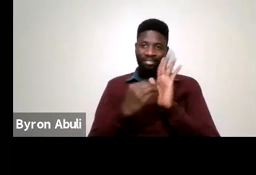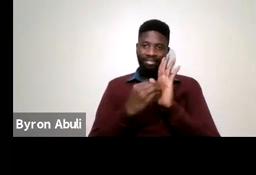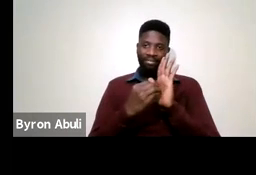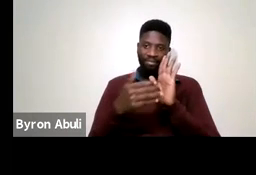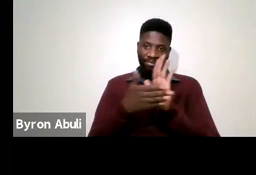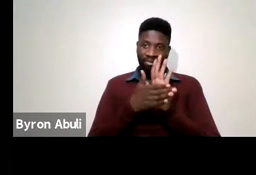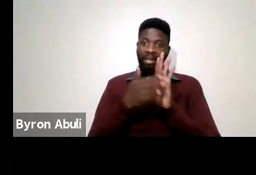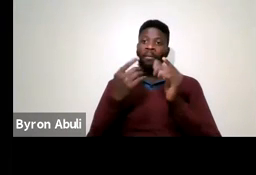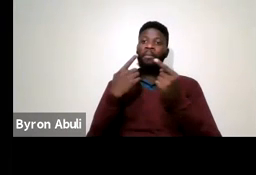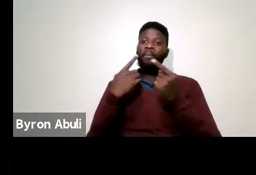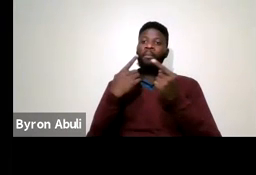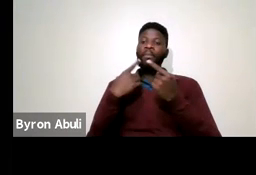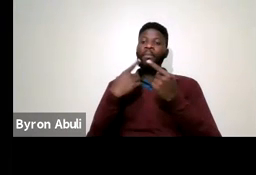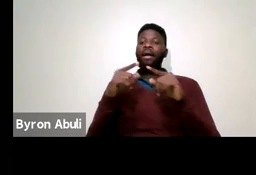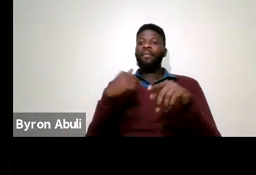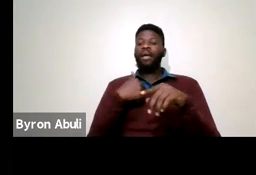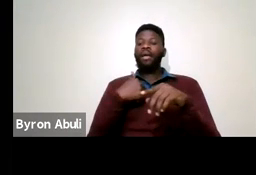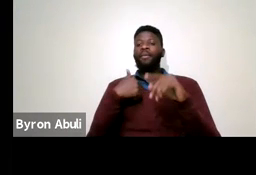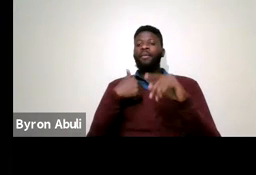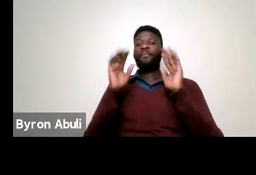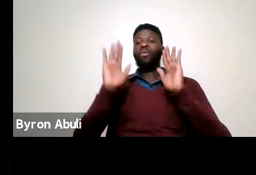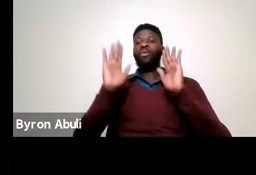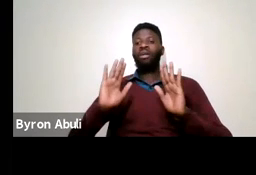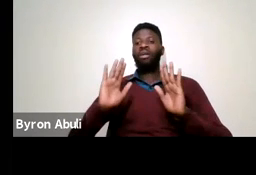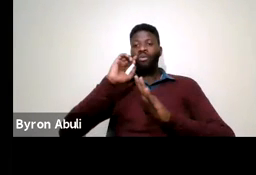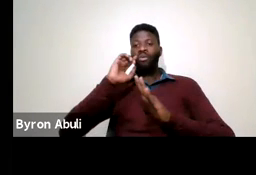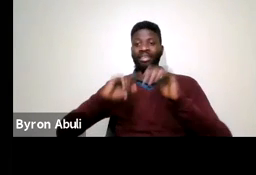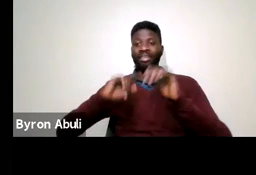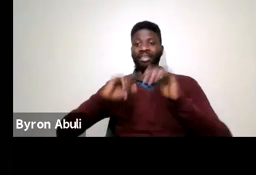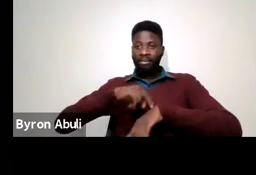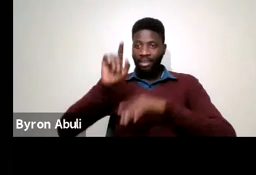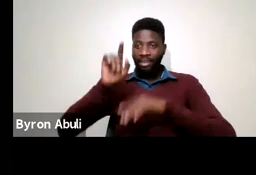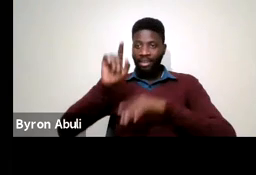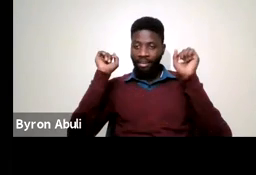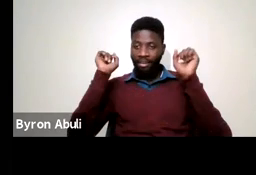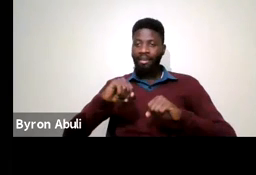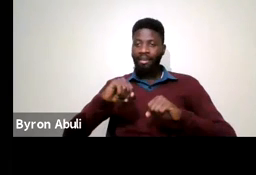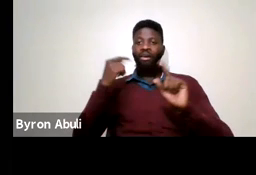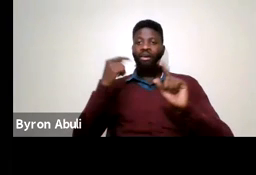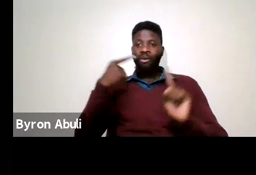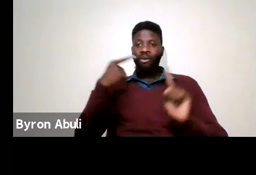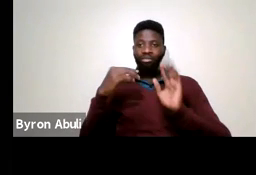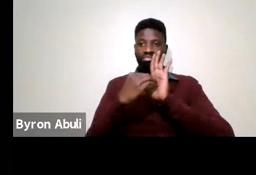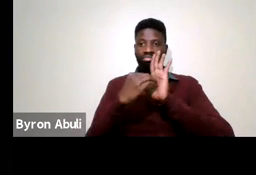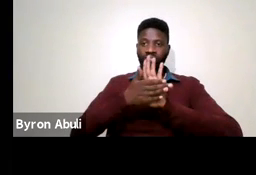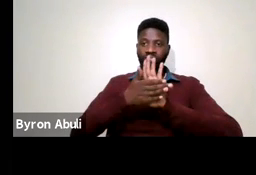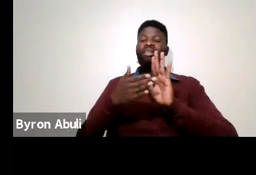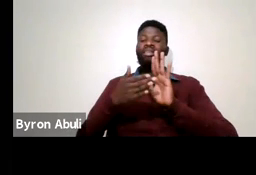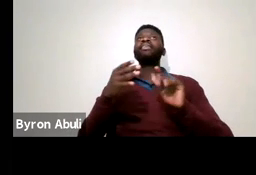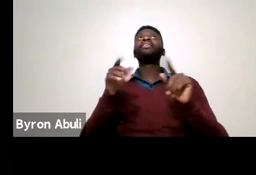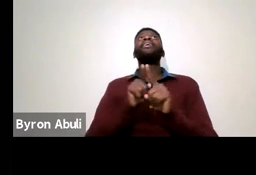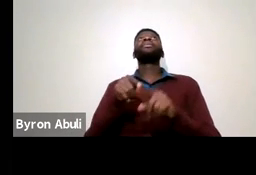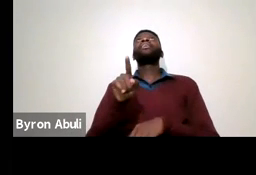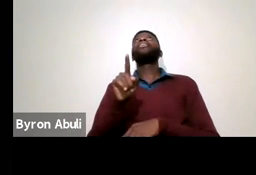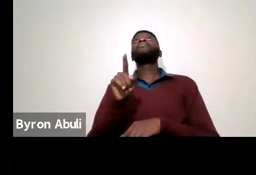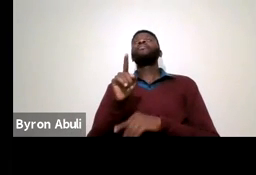is when you are able to set your goals, it's like you are actually charting